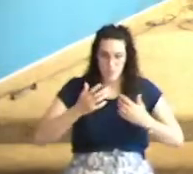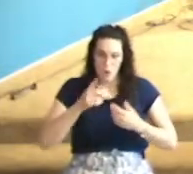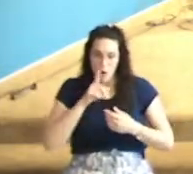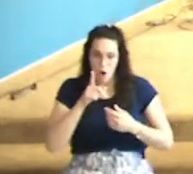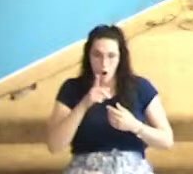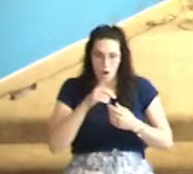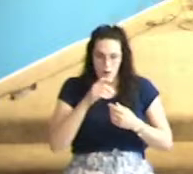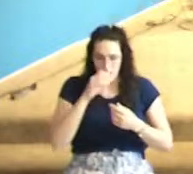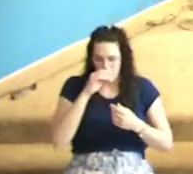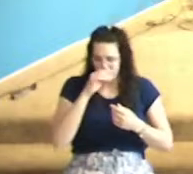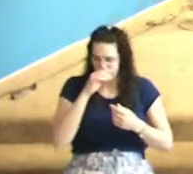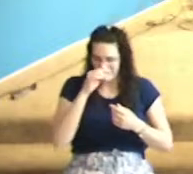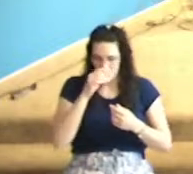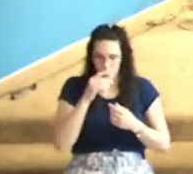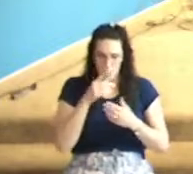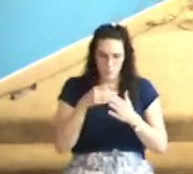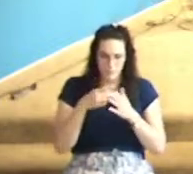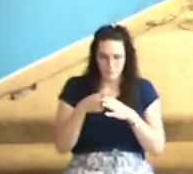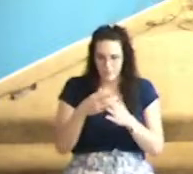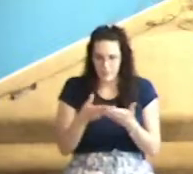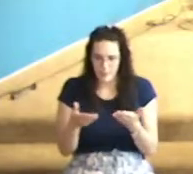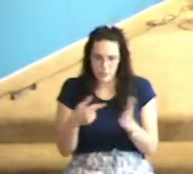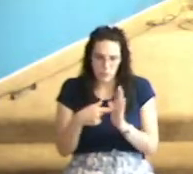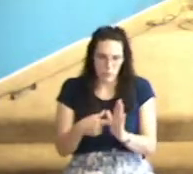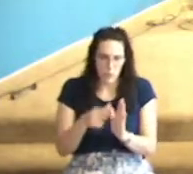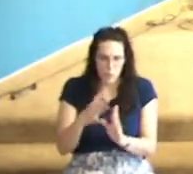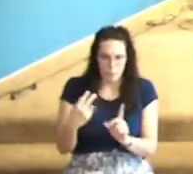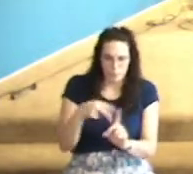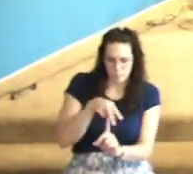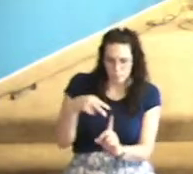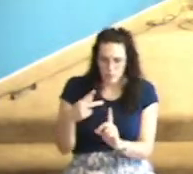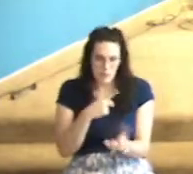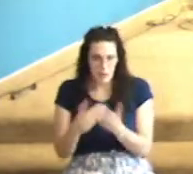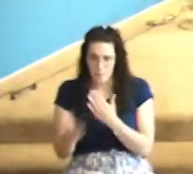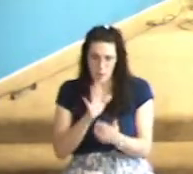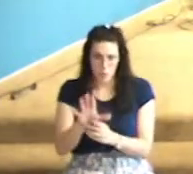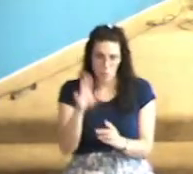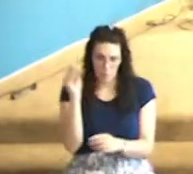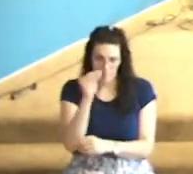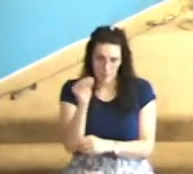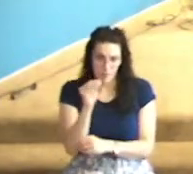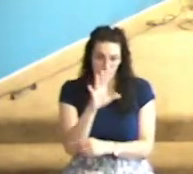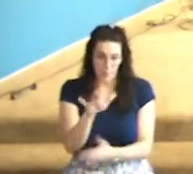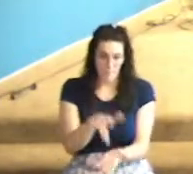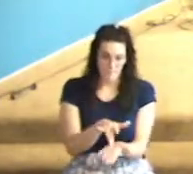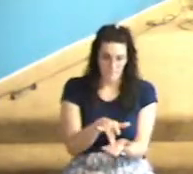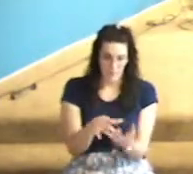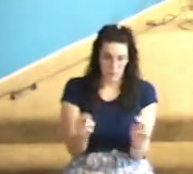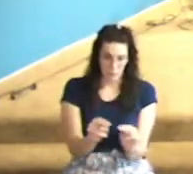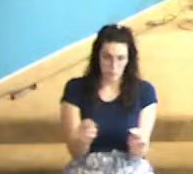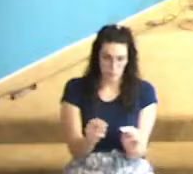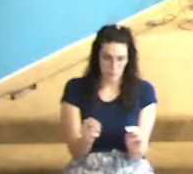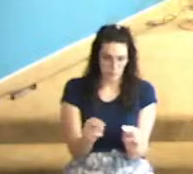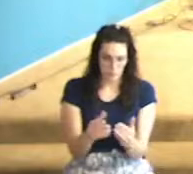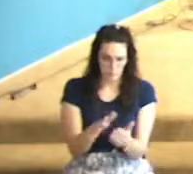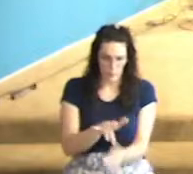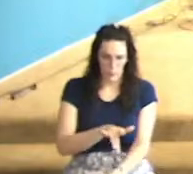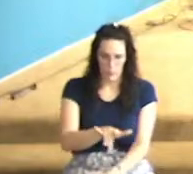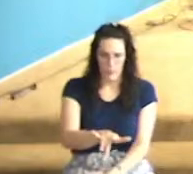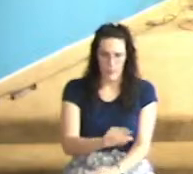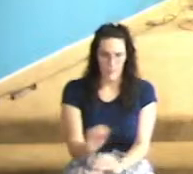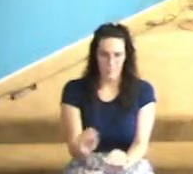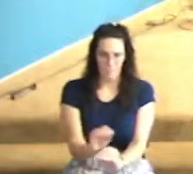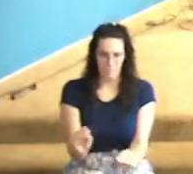view and to demonize the other point of view. It doesn't matter where you are. And the consensus in the middle is just kind of hollowed out. And it's just